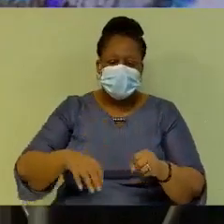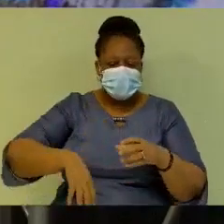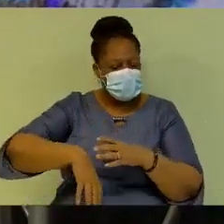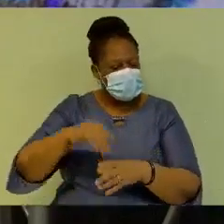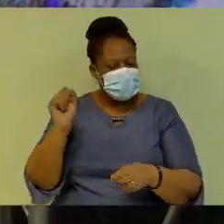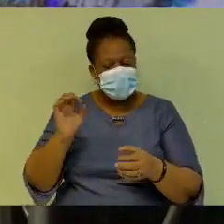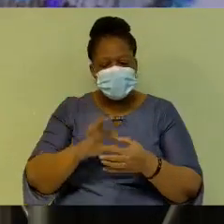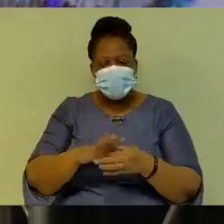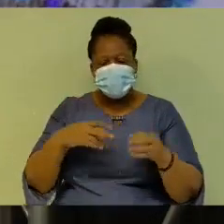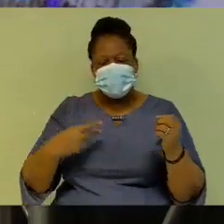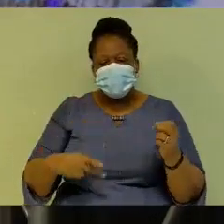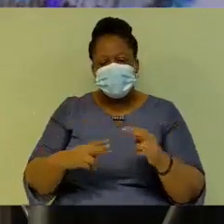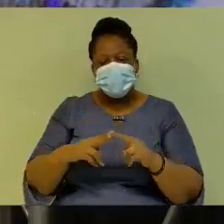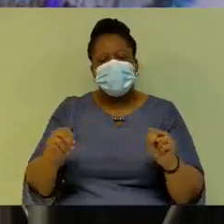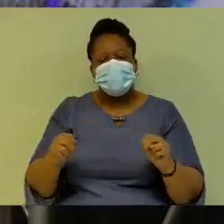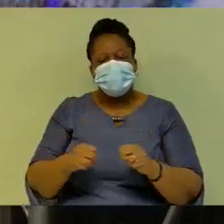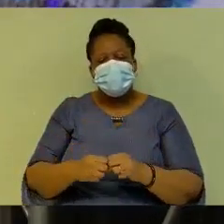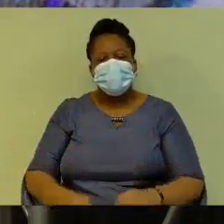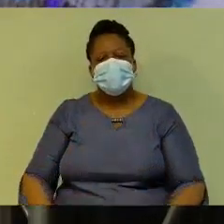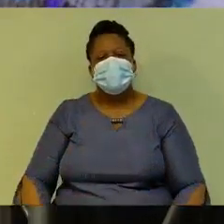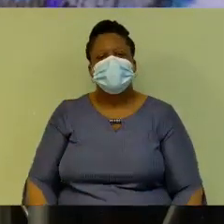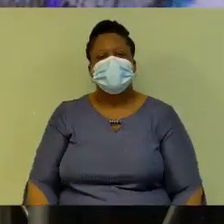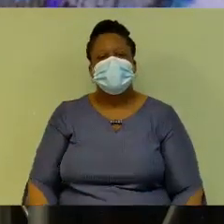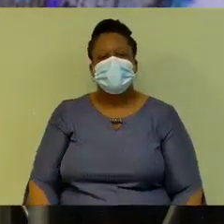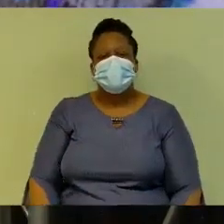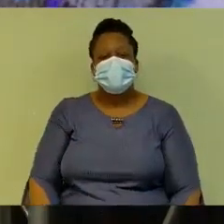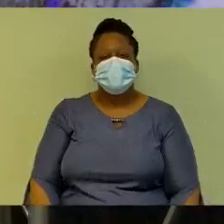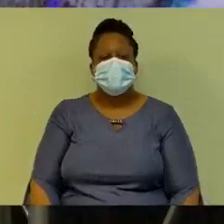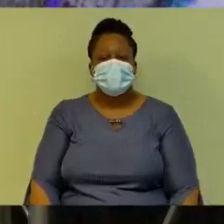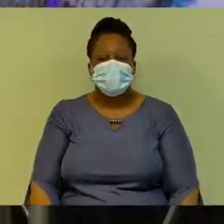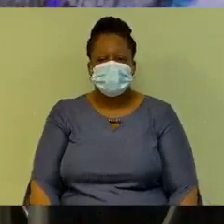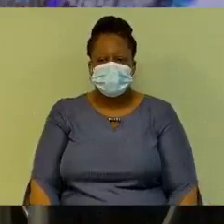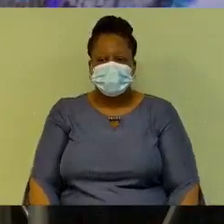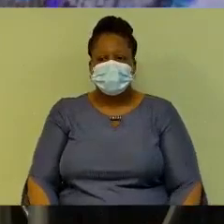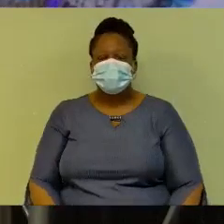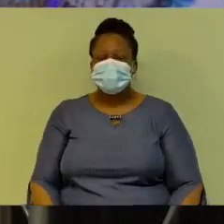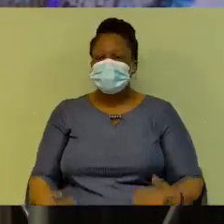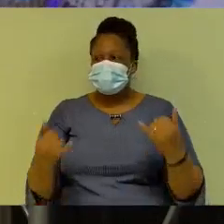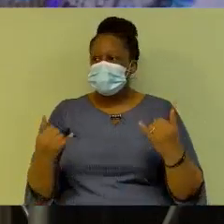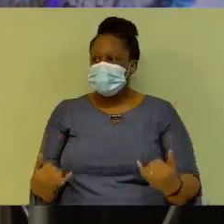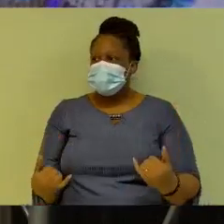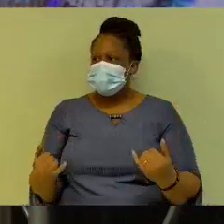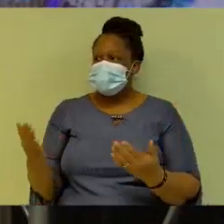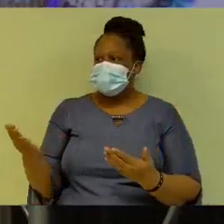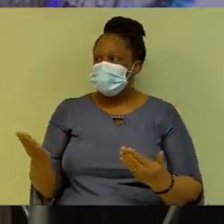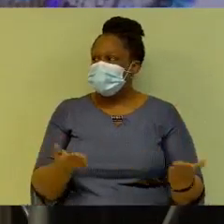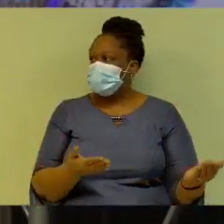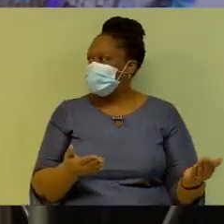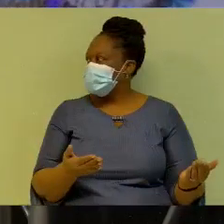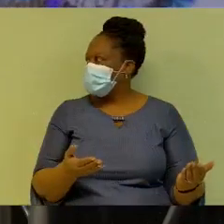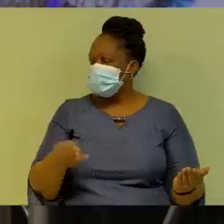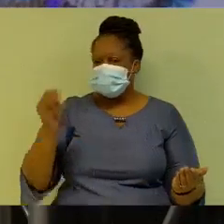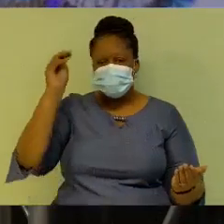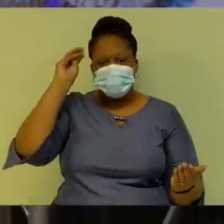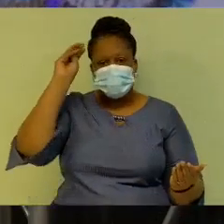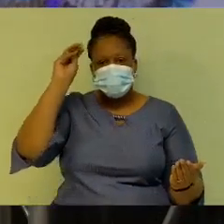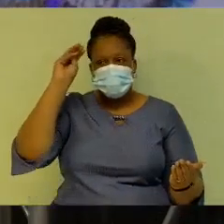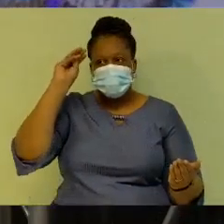COVID-19 pandemic here in St. Kitts and Nevis. I would now like to invite Minister of